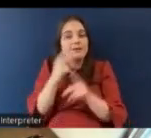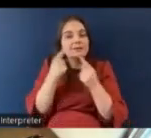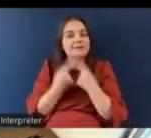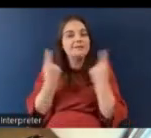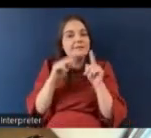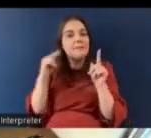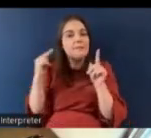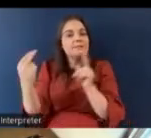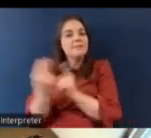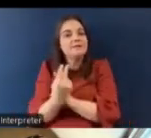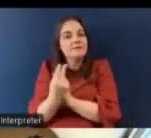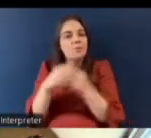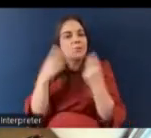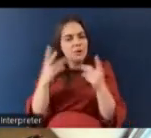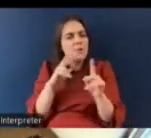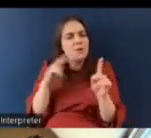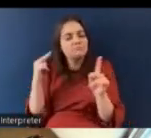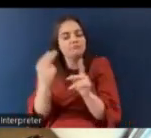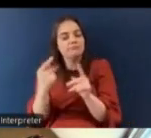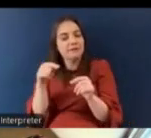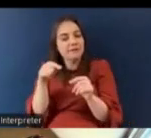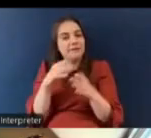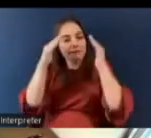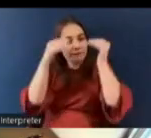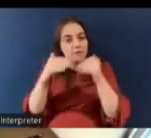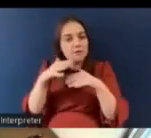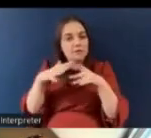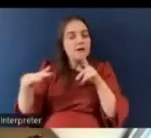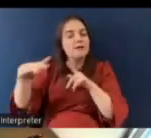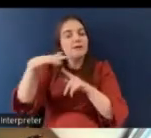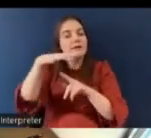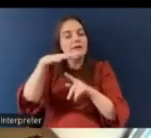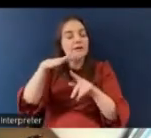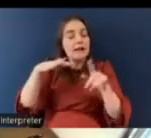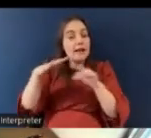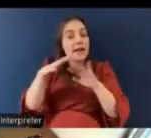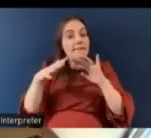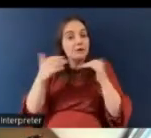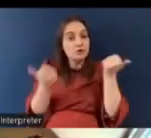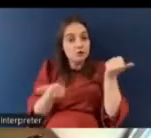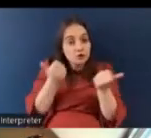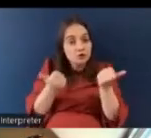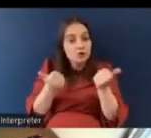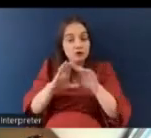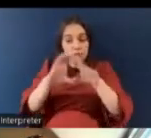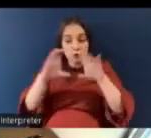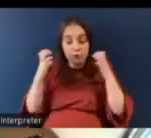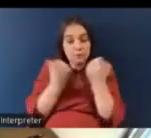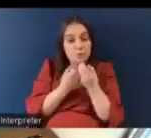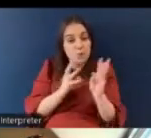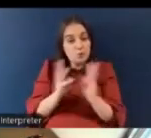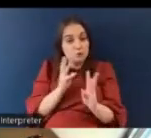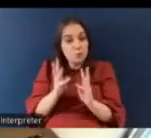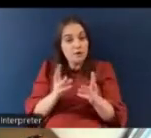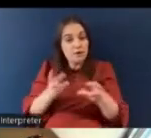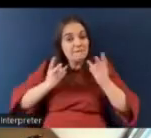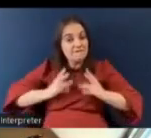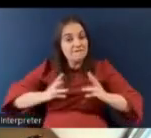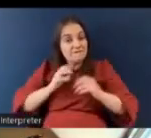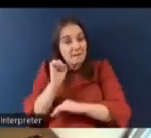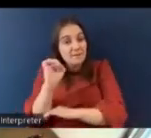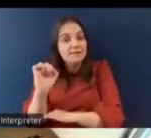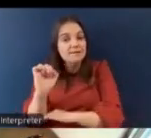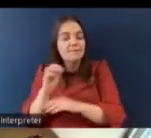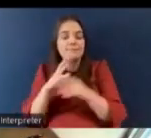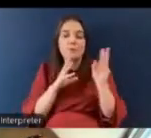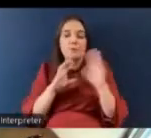So we wanted the slant of this one to be on climate justice, community work, feminism, and we wanted to bring together community workers